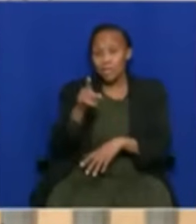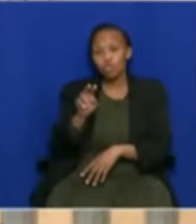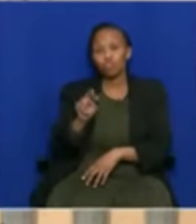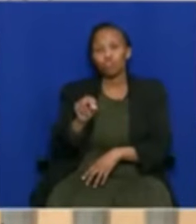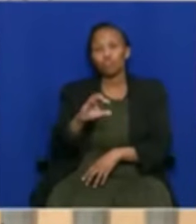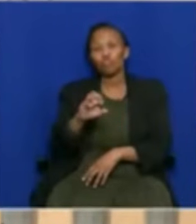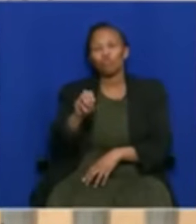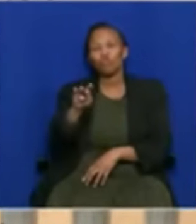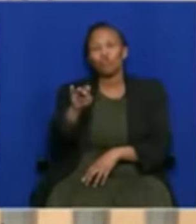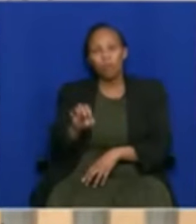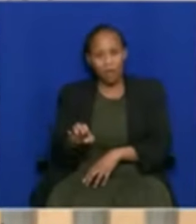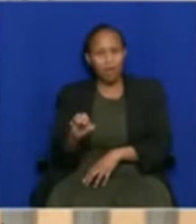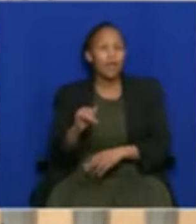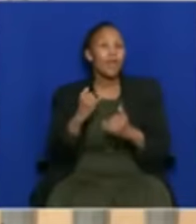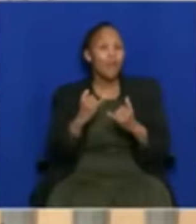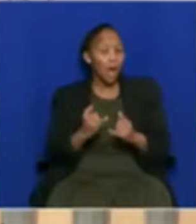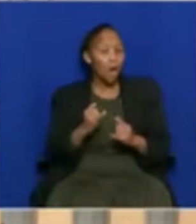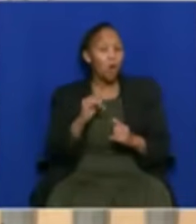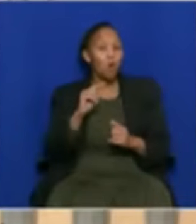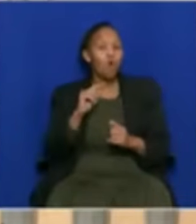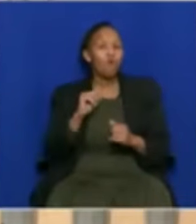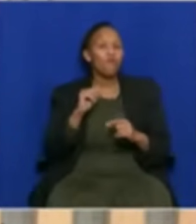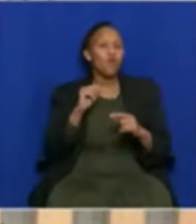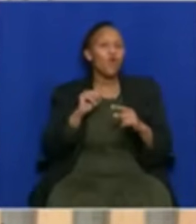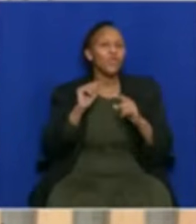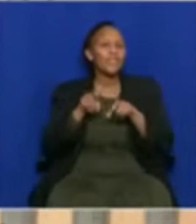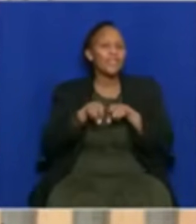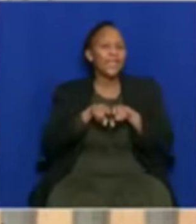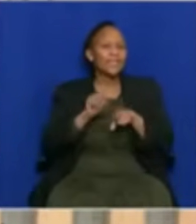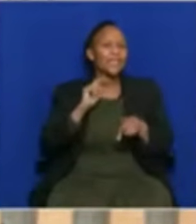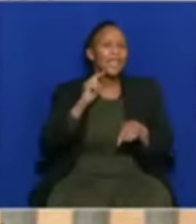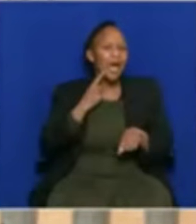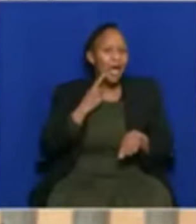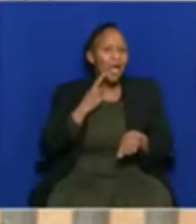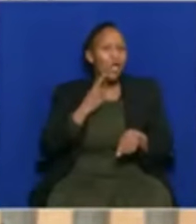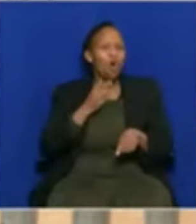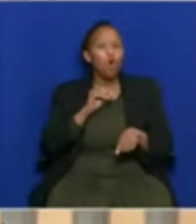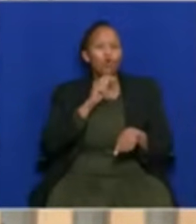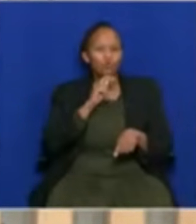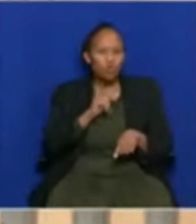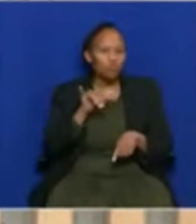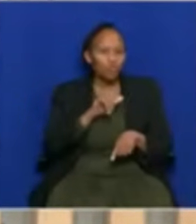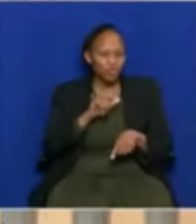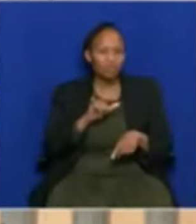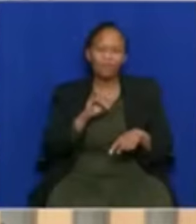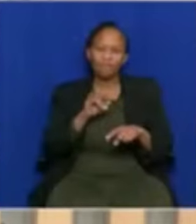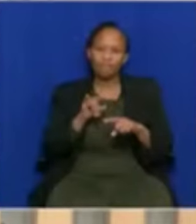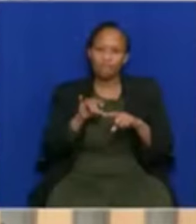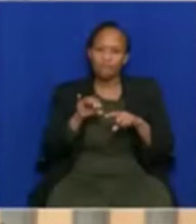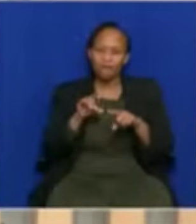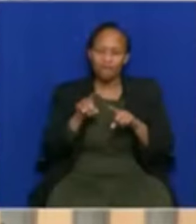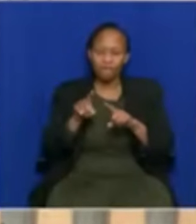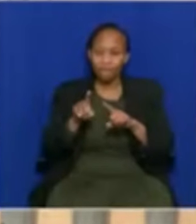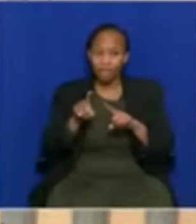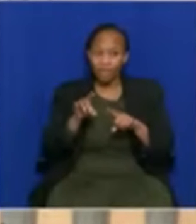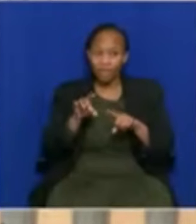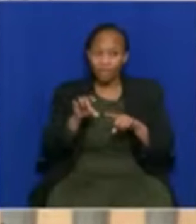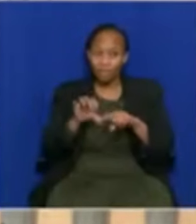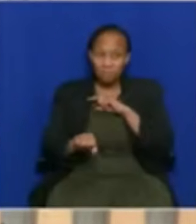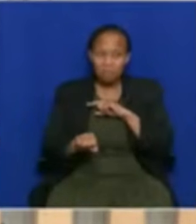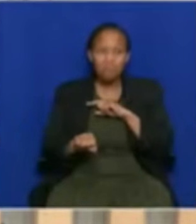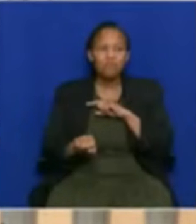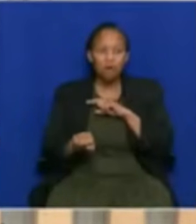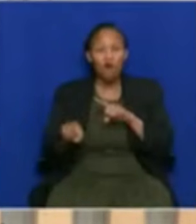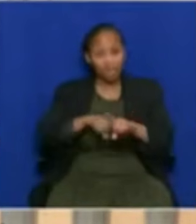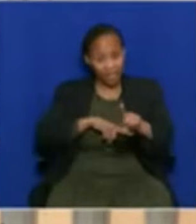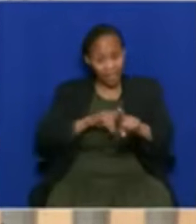polygraph. Then the next, at 3.8, deals with the last two dockets, with the relevant Cape